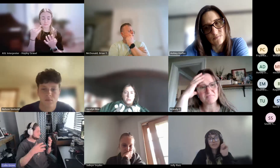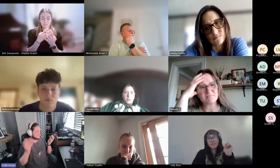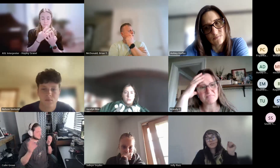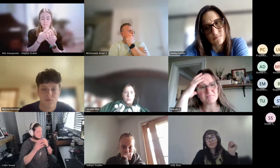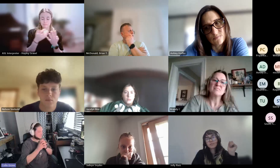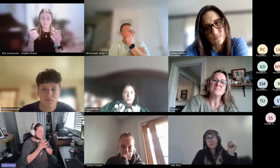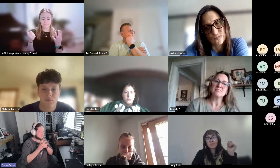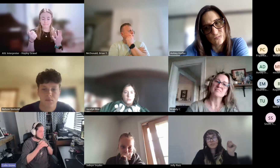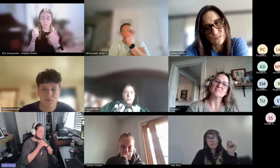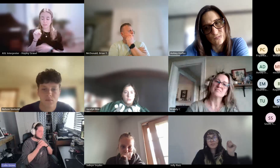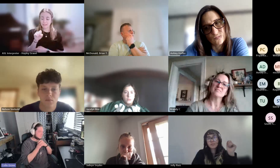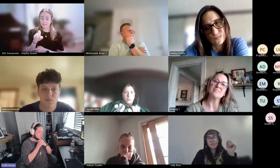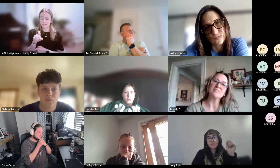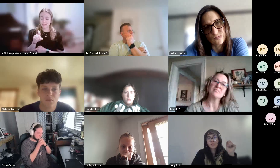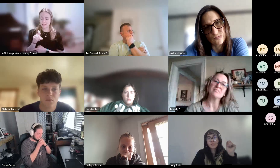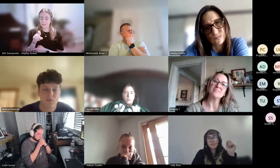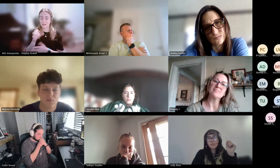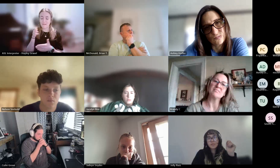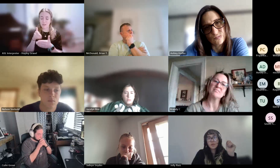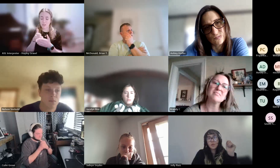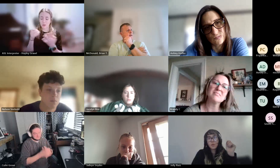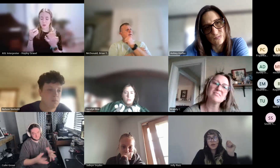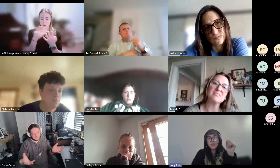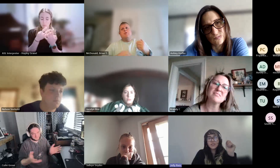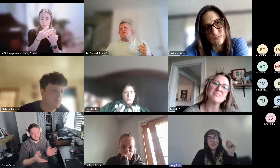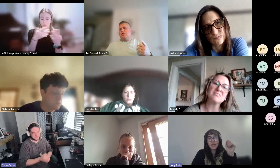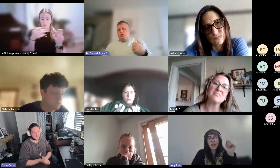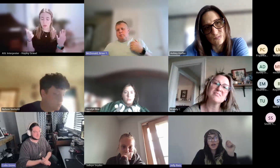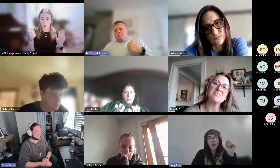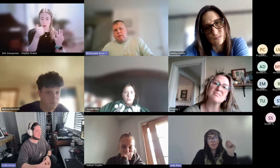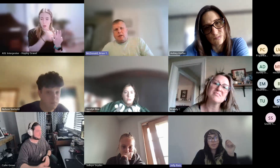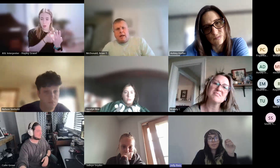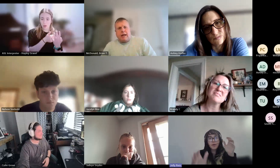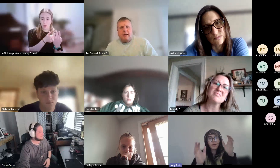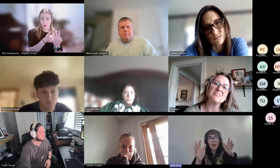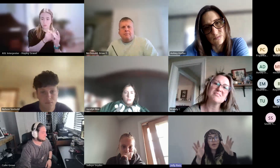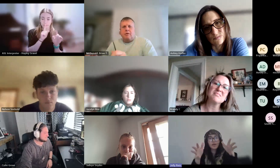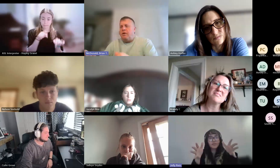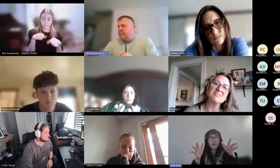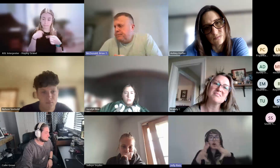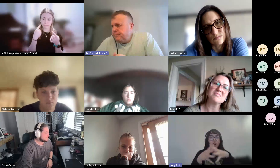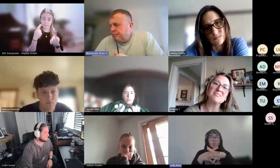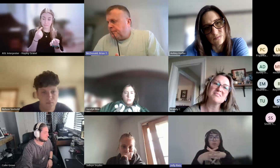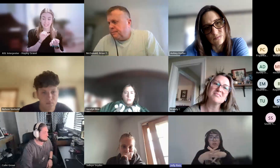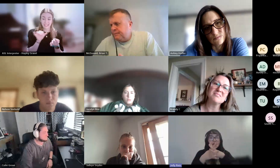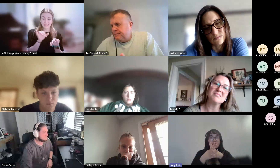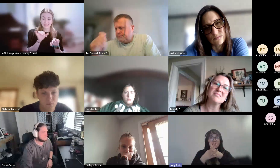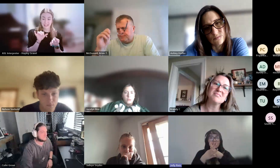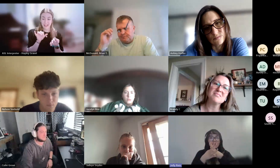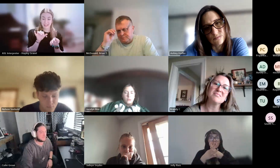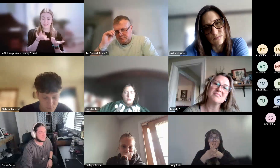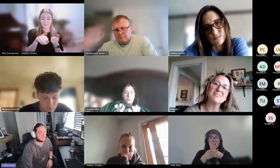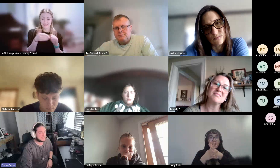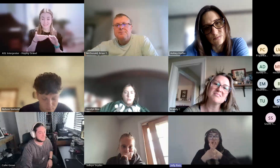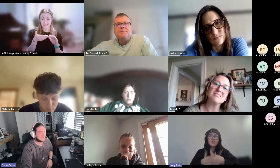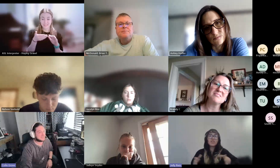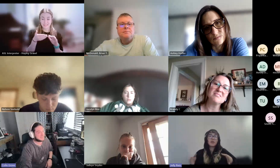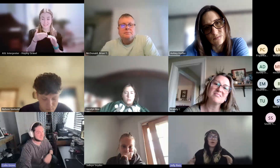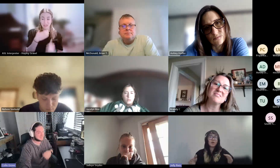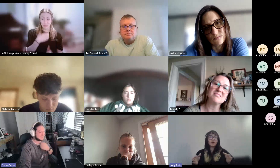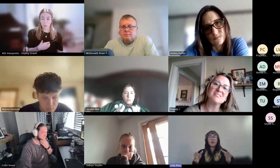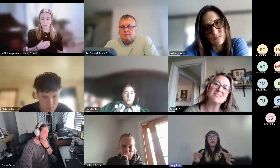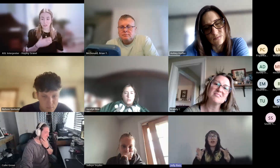population, things like that, right? what if you So, set a parameter okay. for your argument?